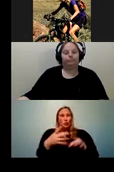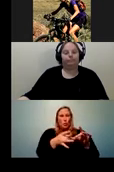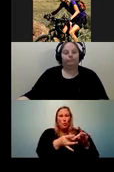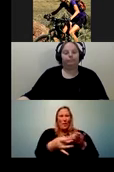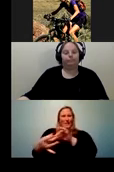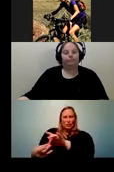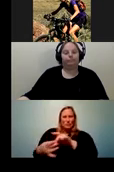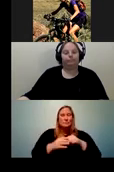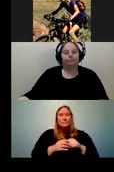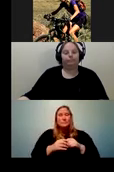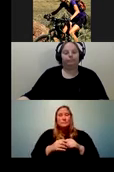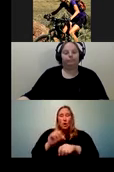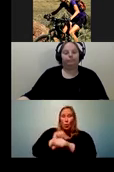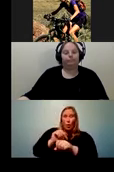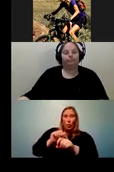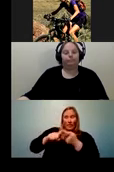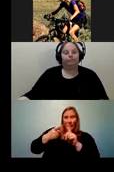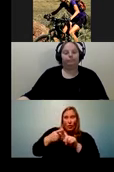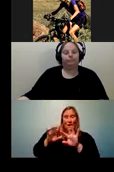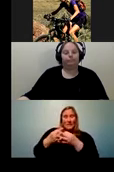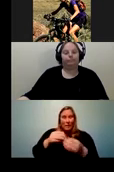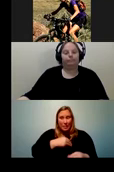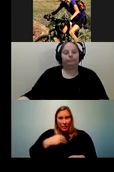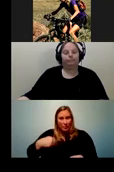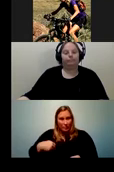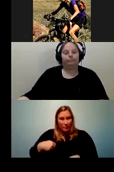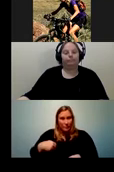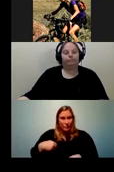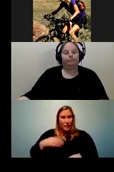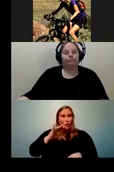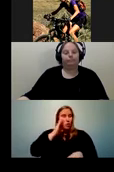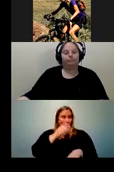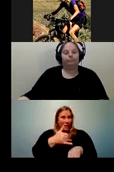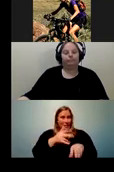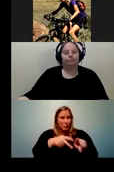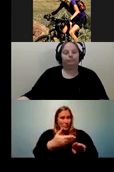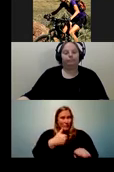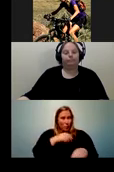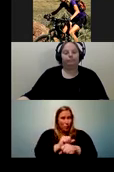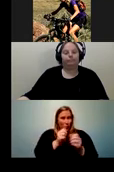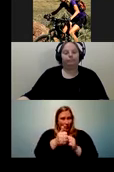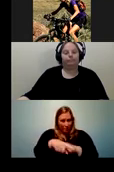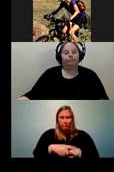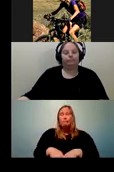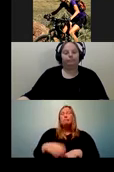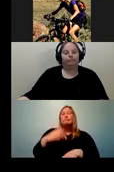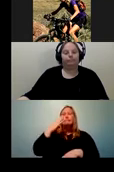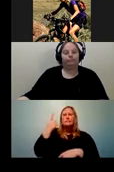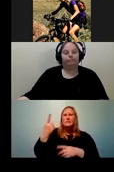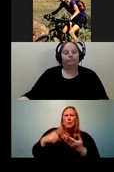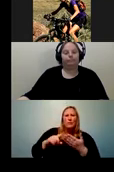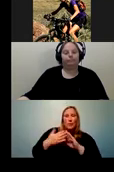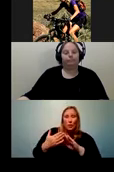Working with a friend's family member, yes. Knowing the person before working with them, yes. Knowing someone from your community, yes. In